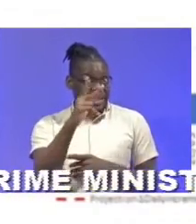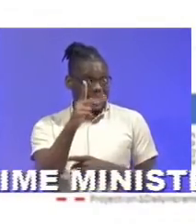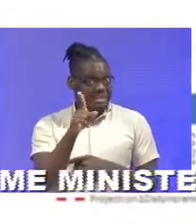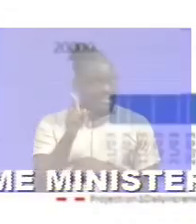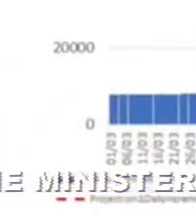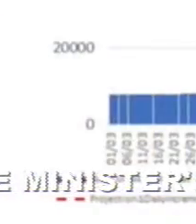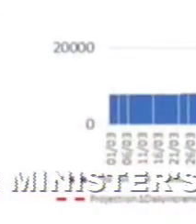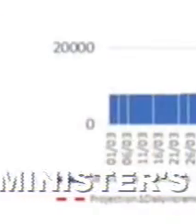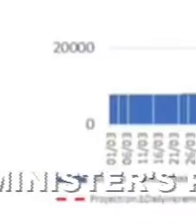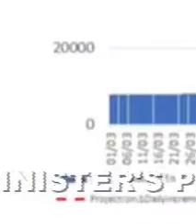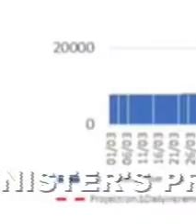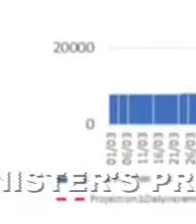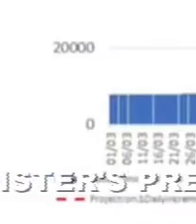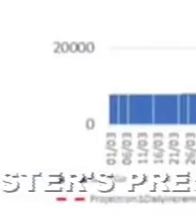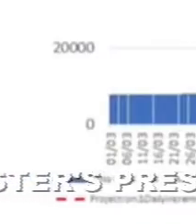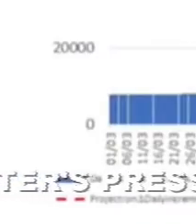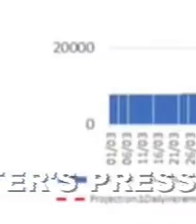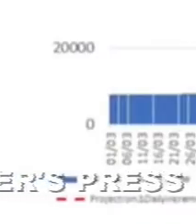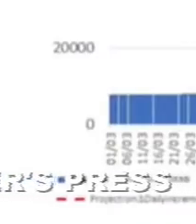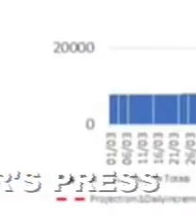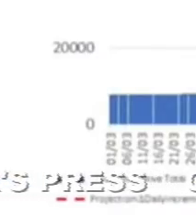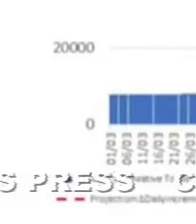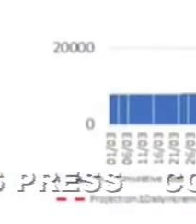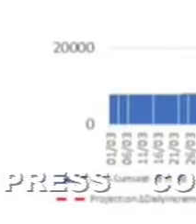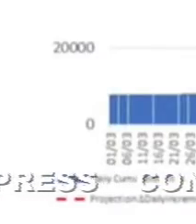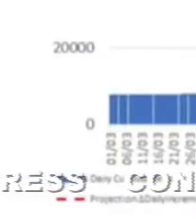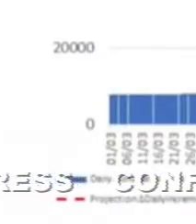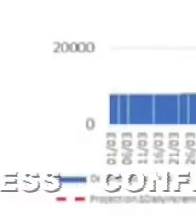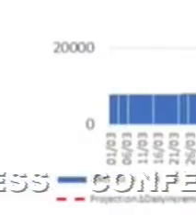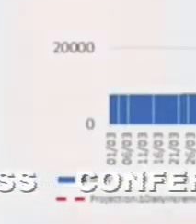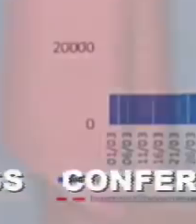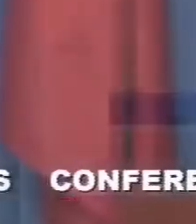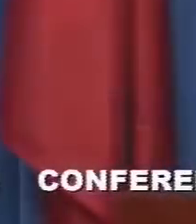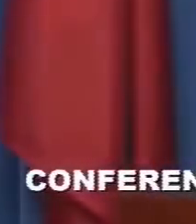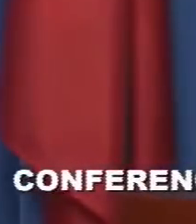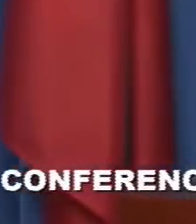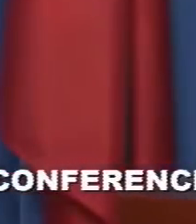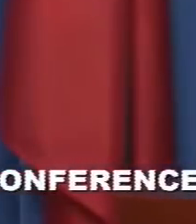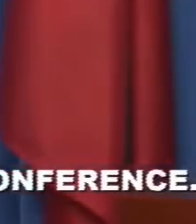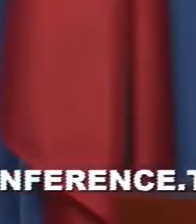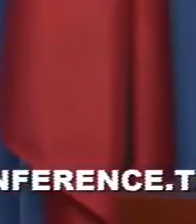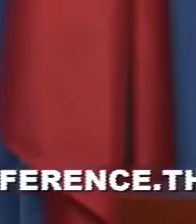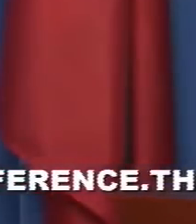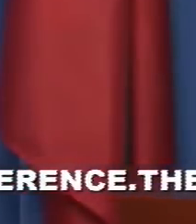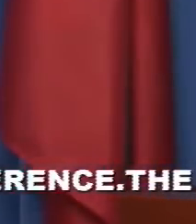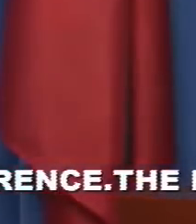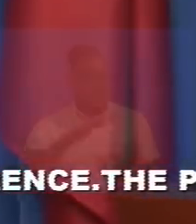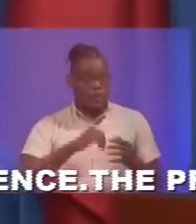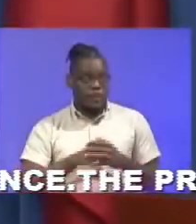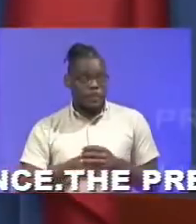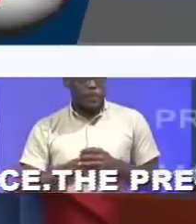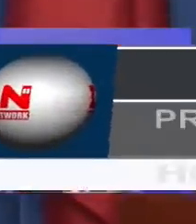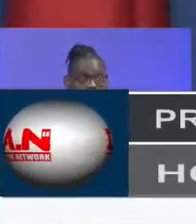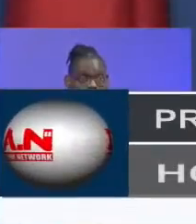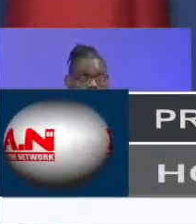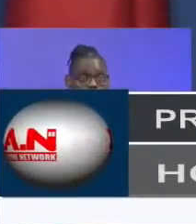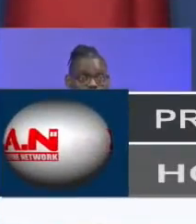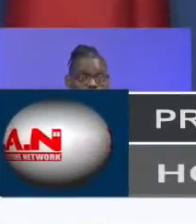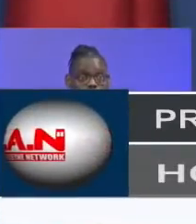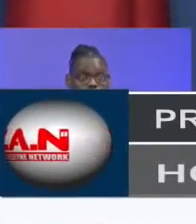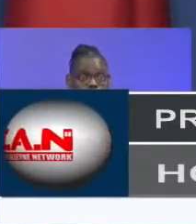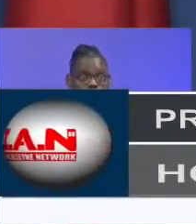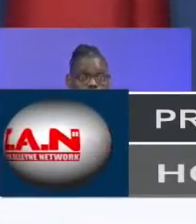curved line. It's a perpendicular line. The perpendicular line means you just automatically fill all